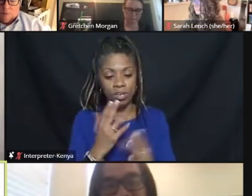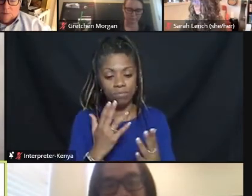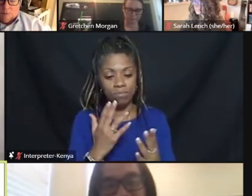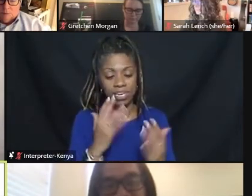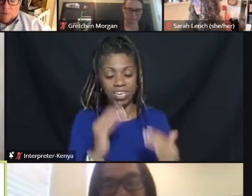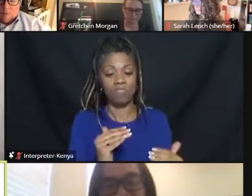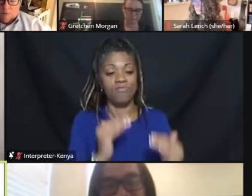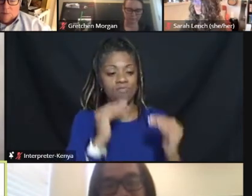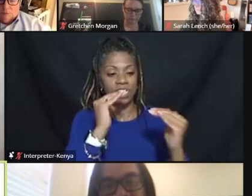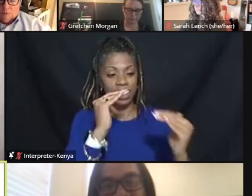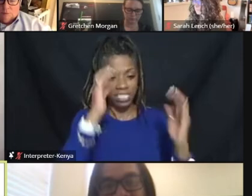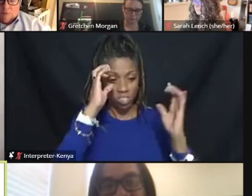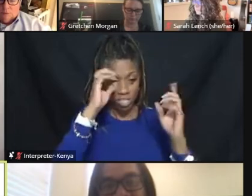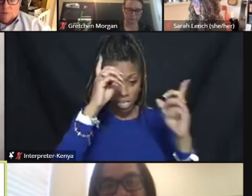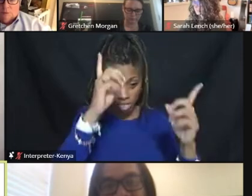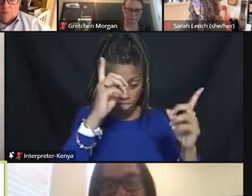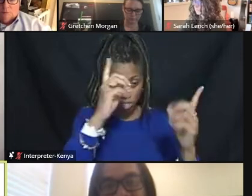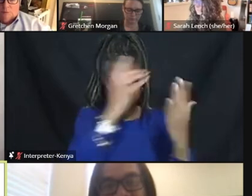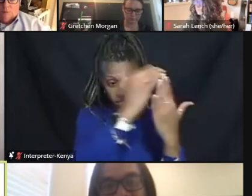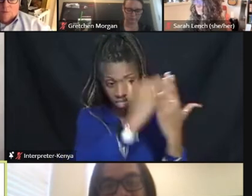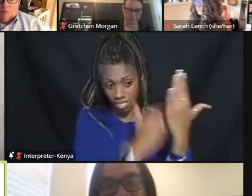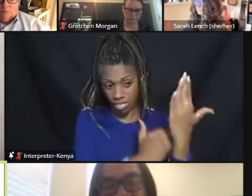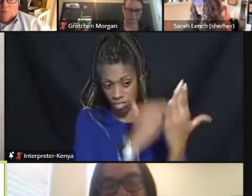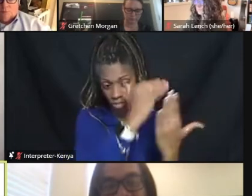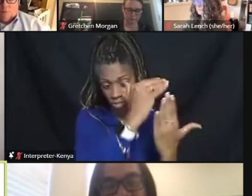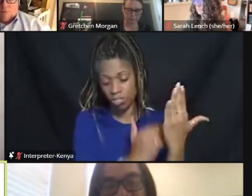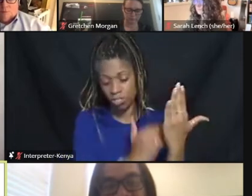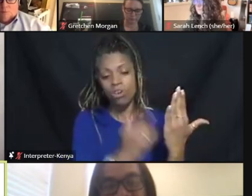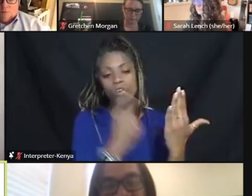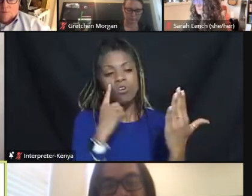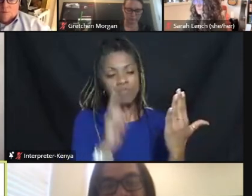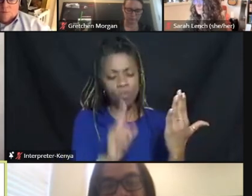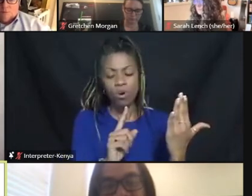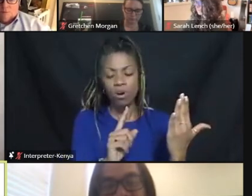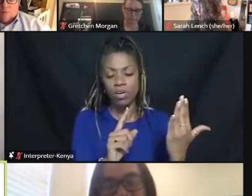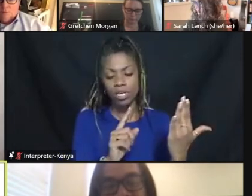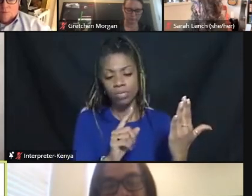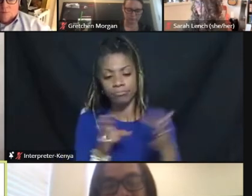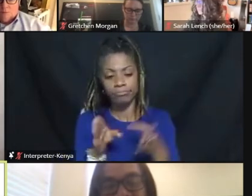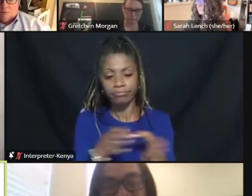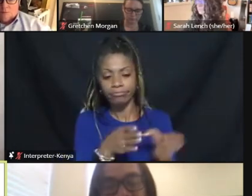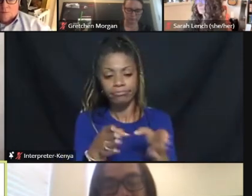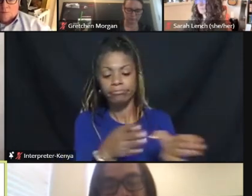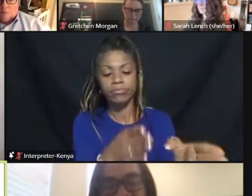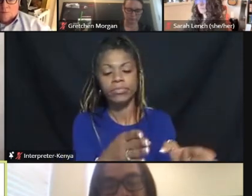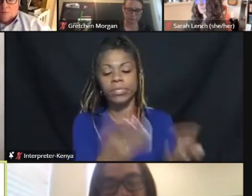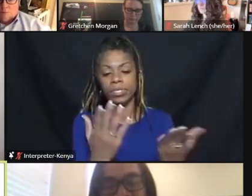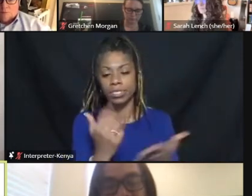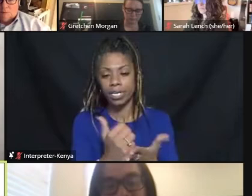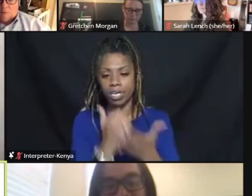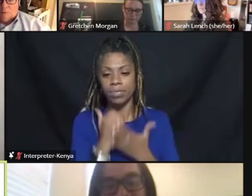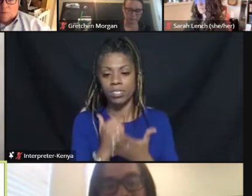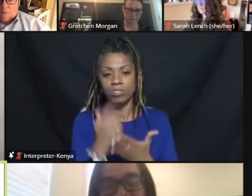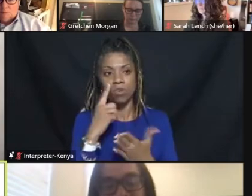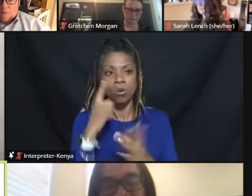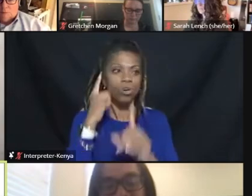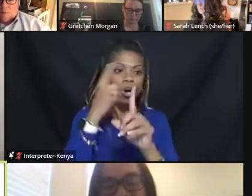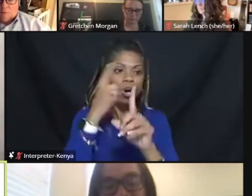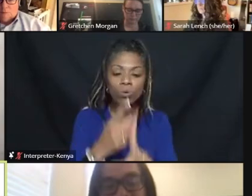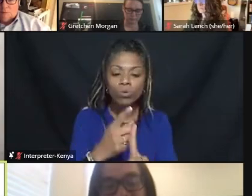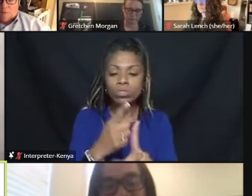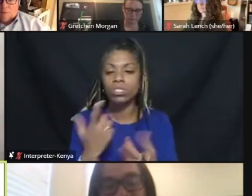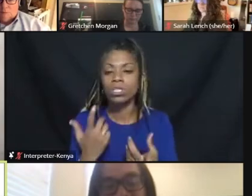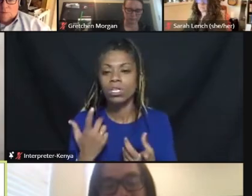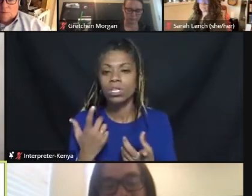And during that time, we really worked diligently to support common language, common goals, common